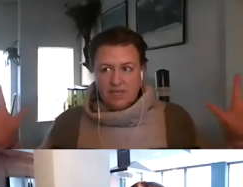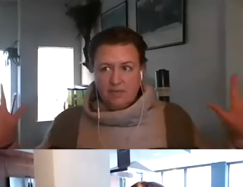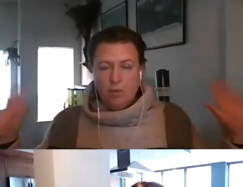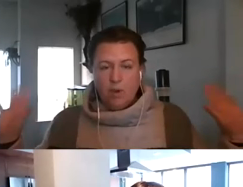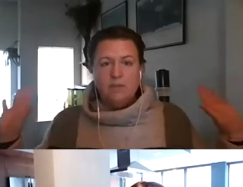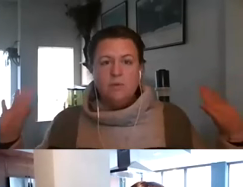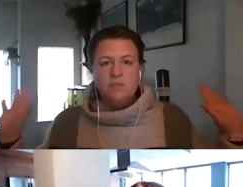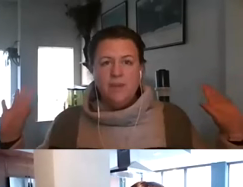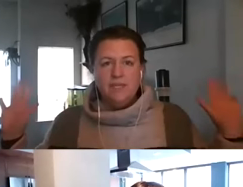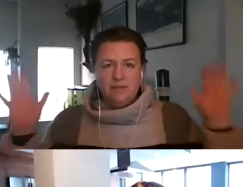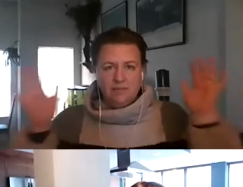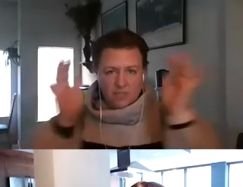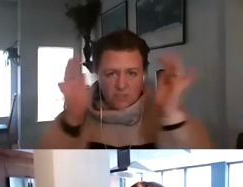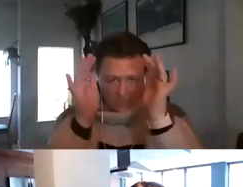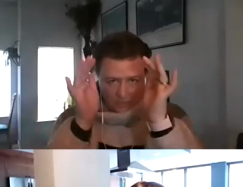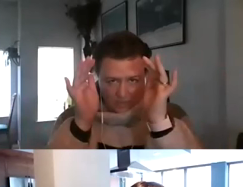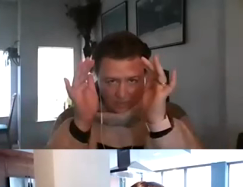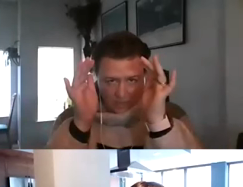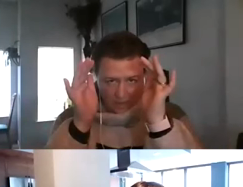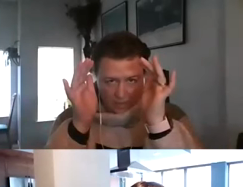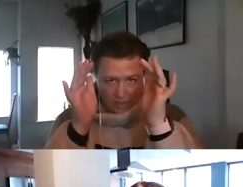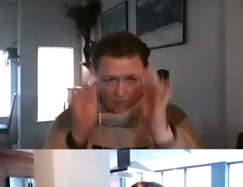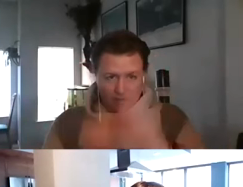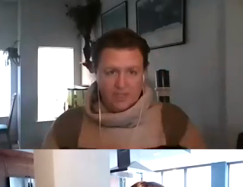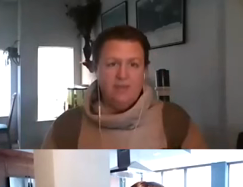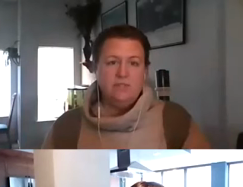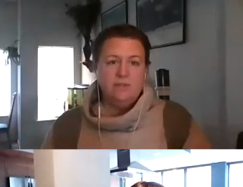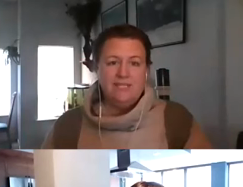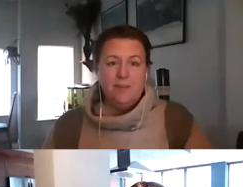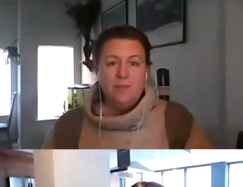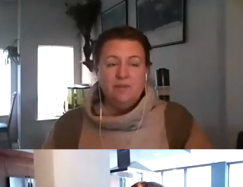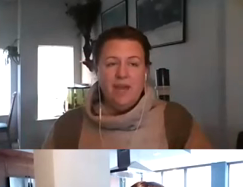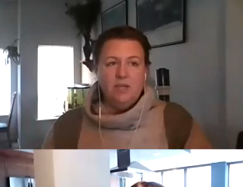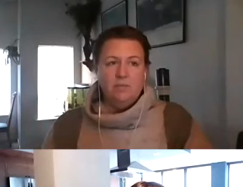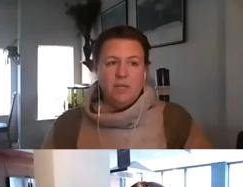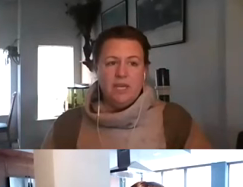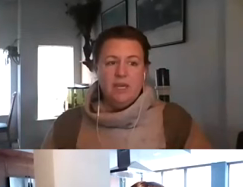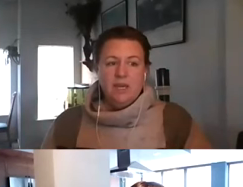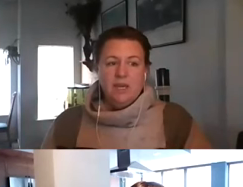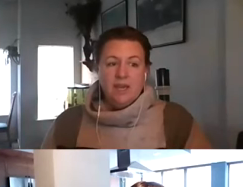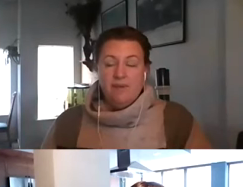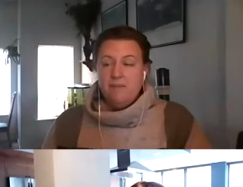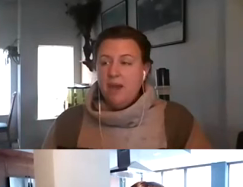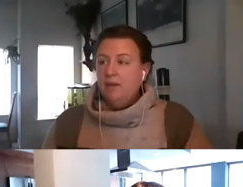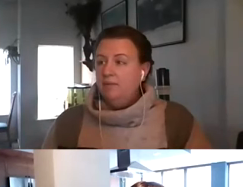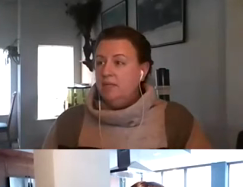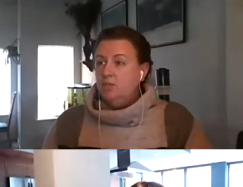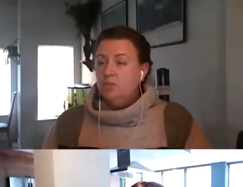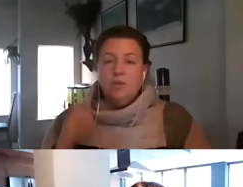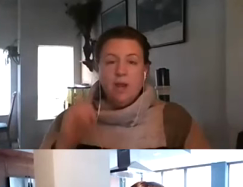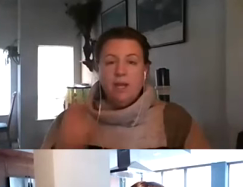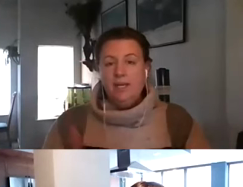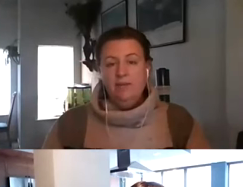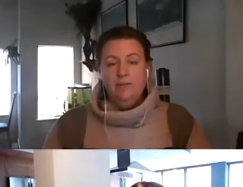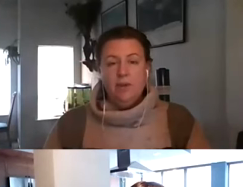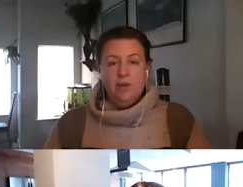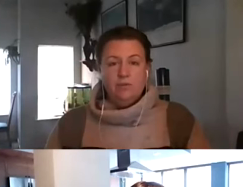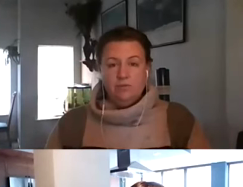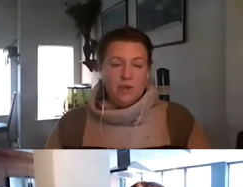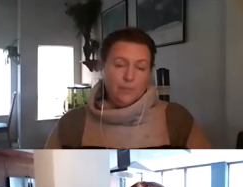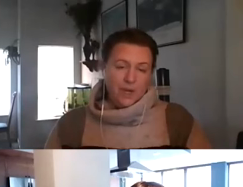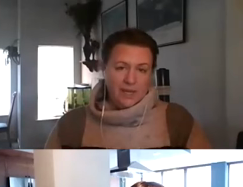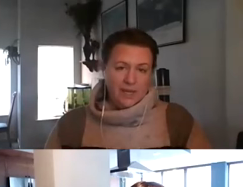able to see a broader perspective than just what the primal brain will give. So an example of that could be if I'm out on the street walking